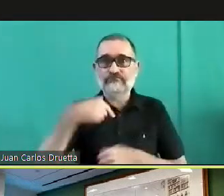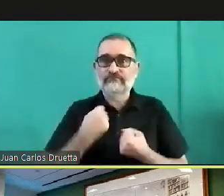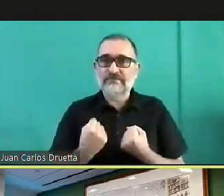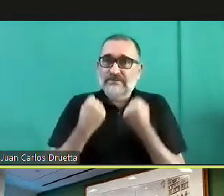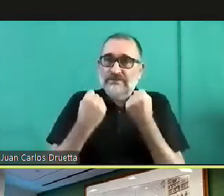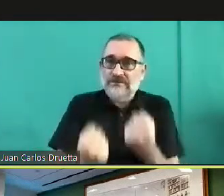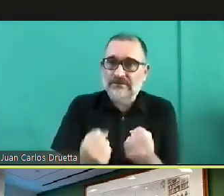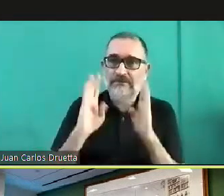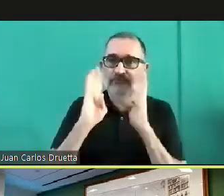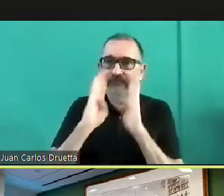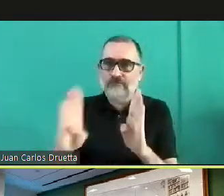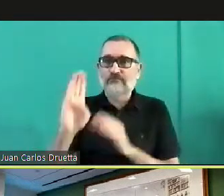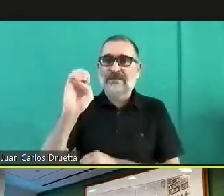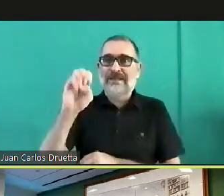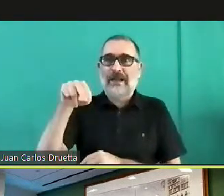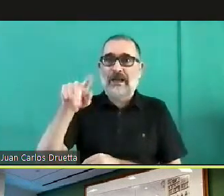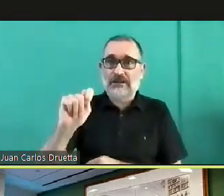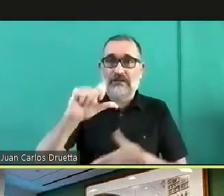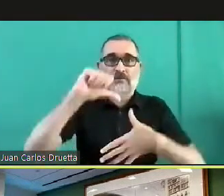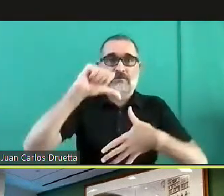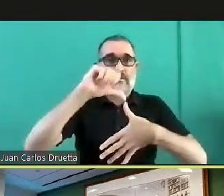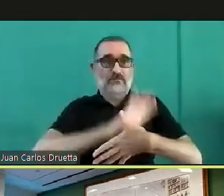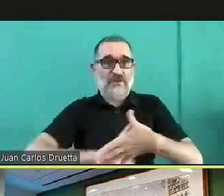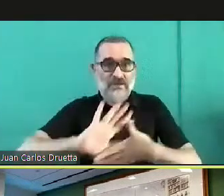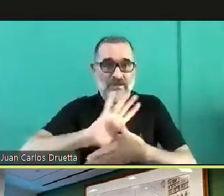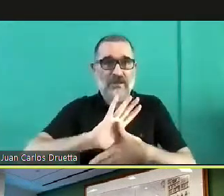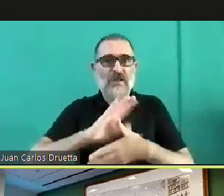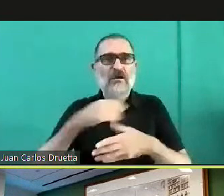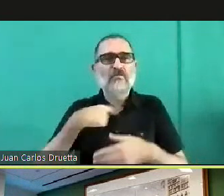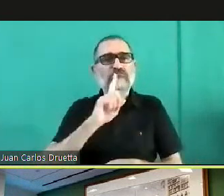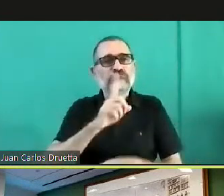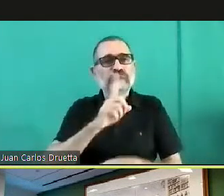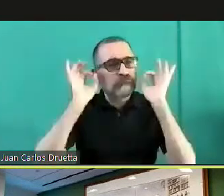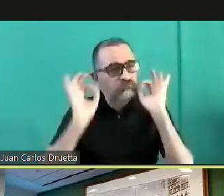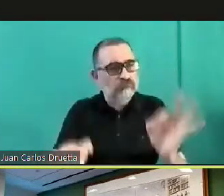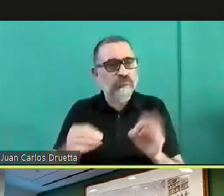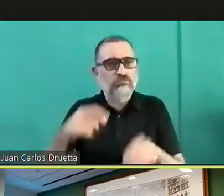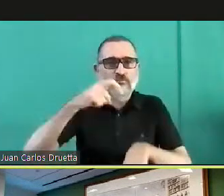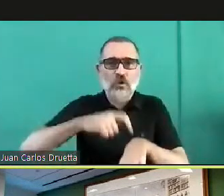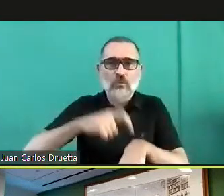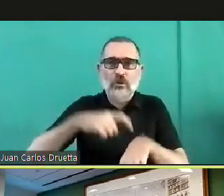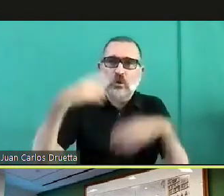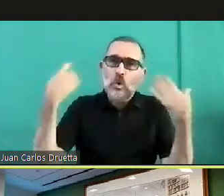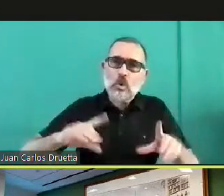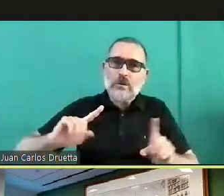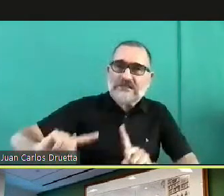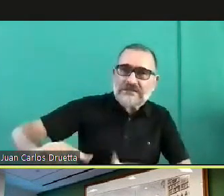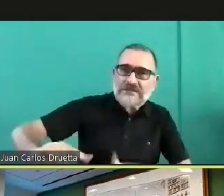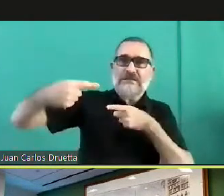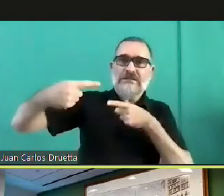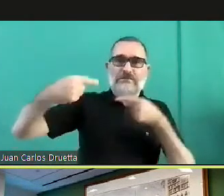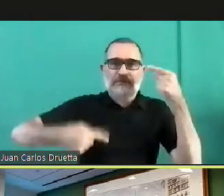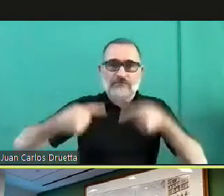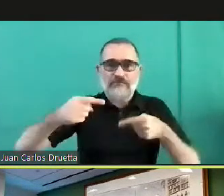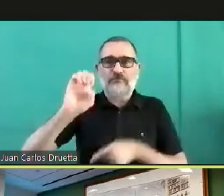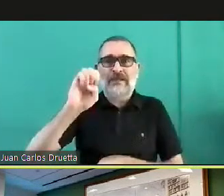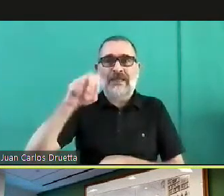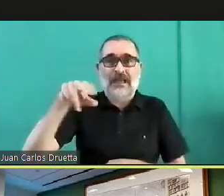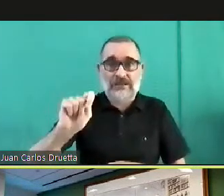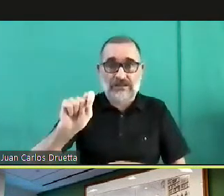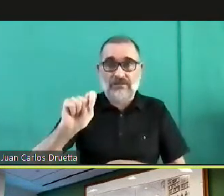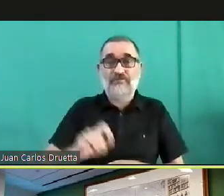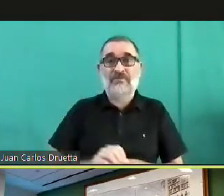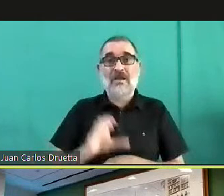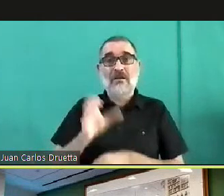are experiencing a severe economic crisis at the same time. But the crisis also provides some opportunities